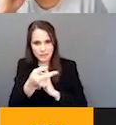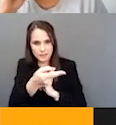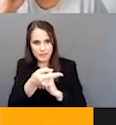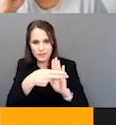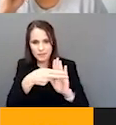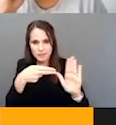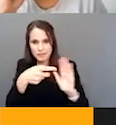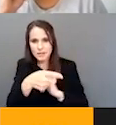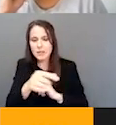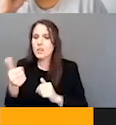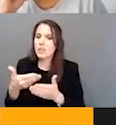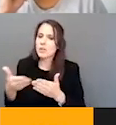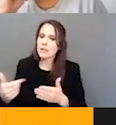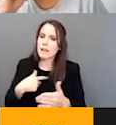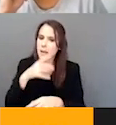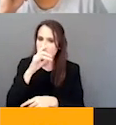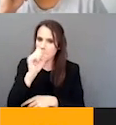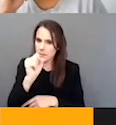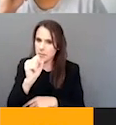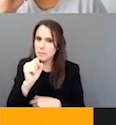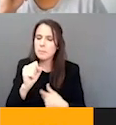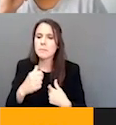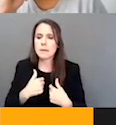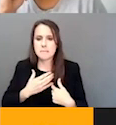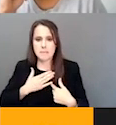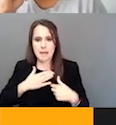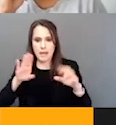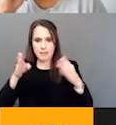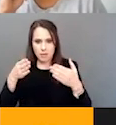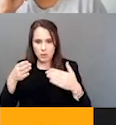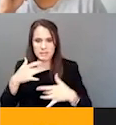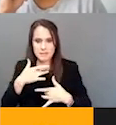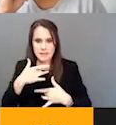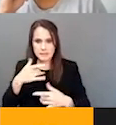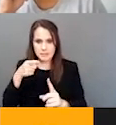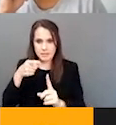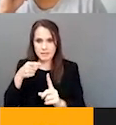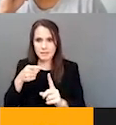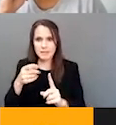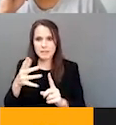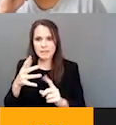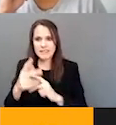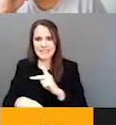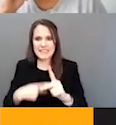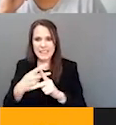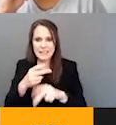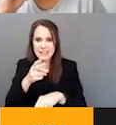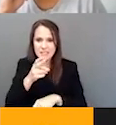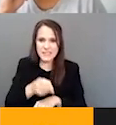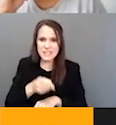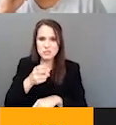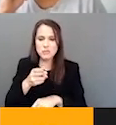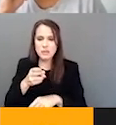thing that I'm very interested in, and you know, my focus tends to lie on the sort of contexts of and the histories of South